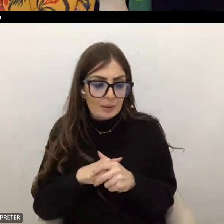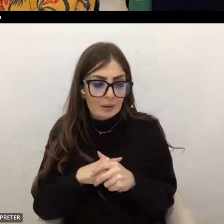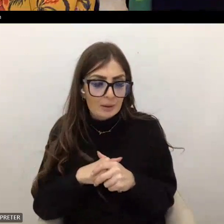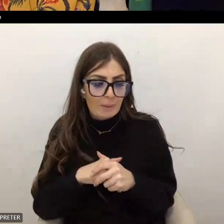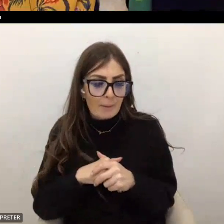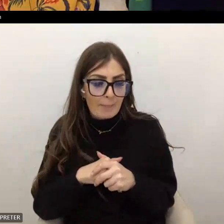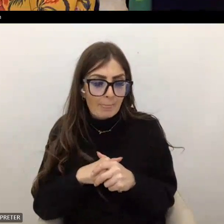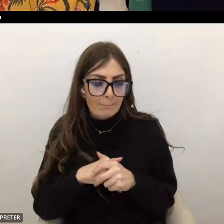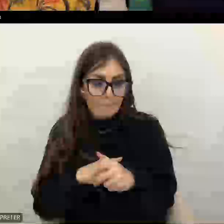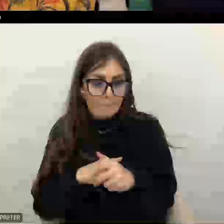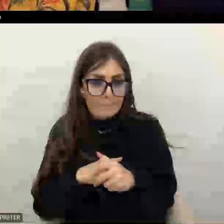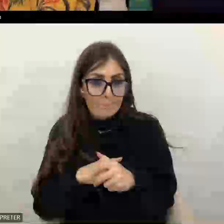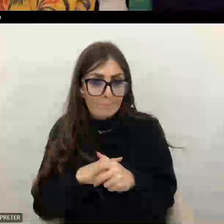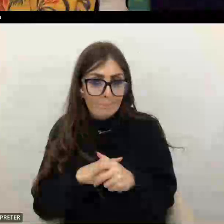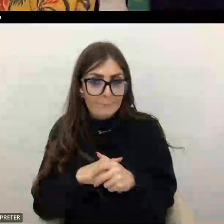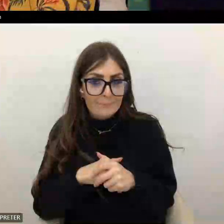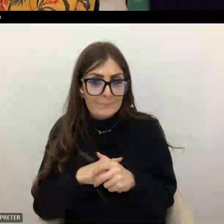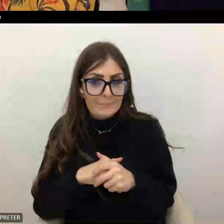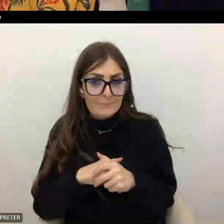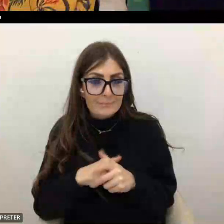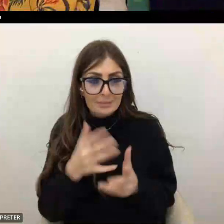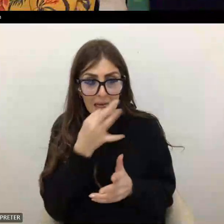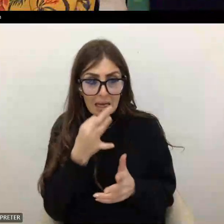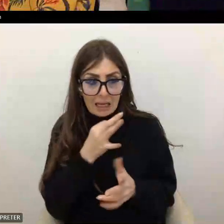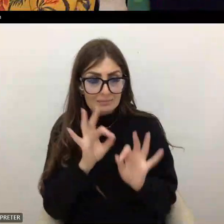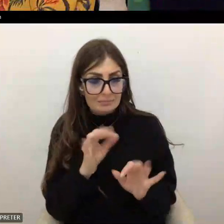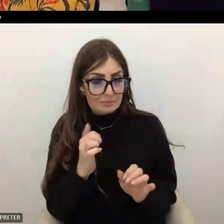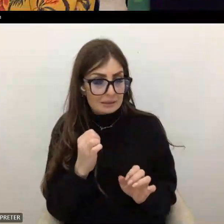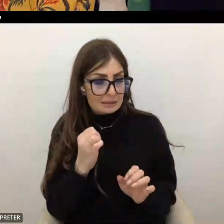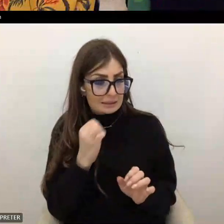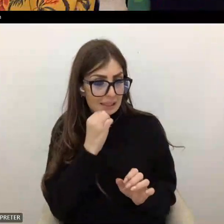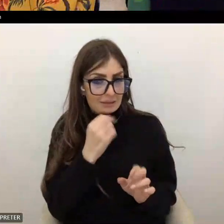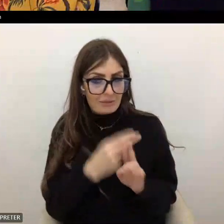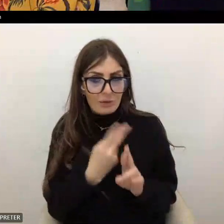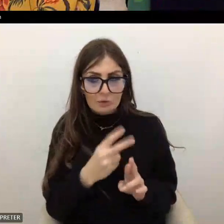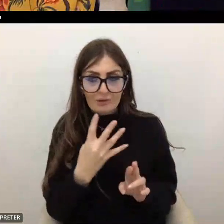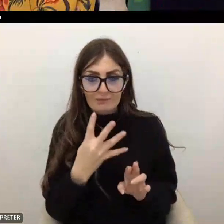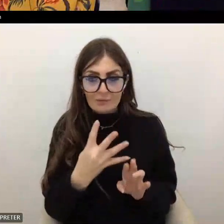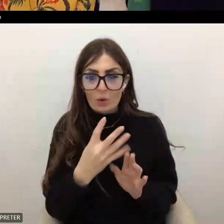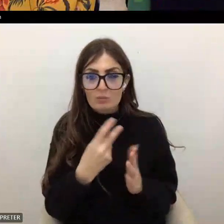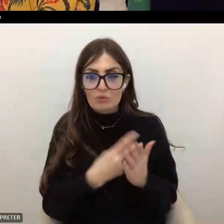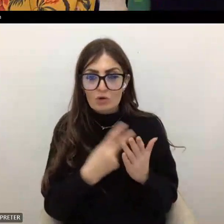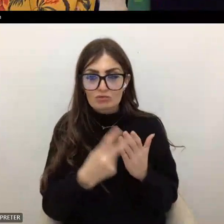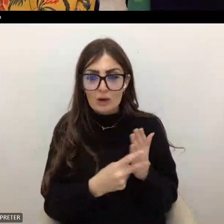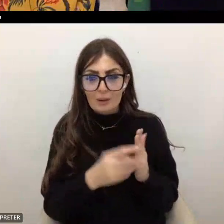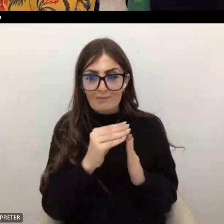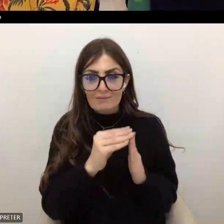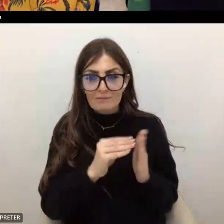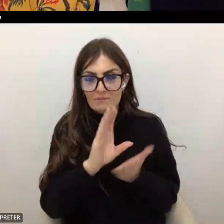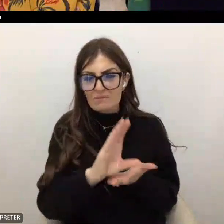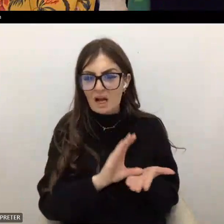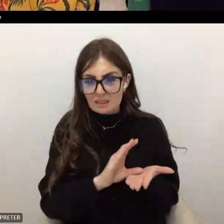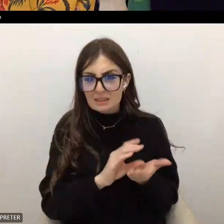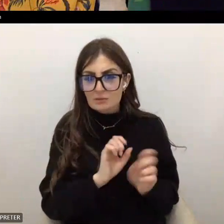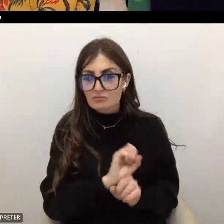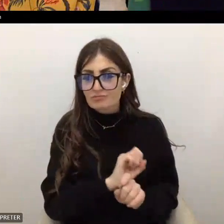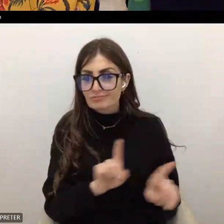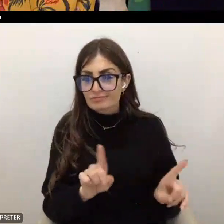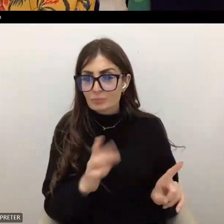There's a question asking for the exact dates for 2024 program funding to be released.